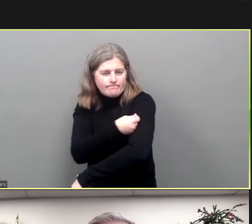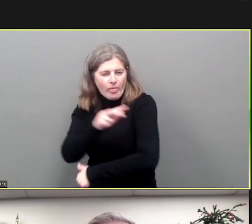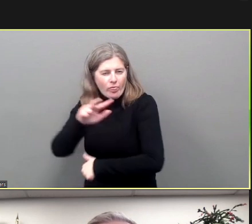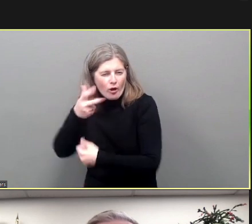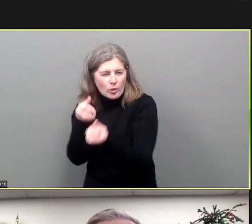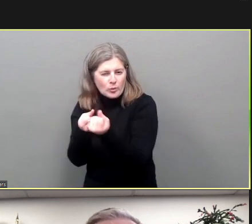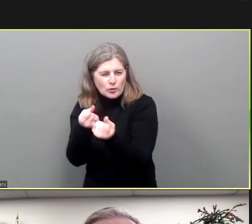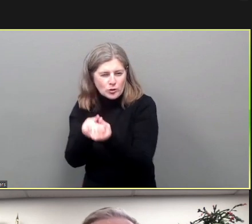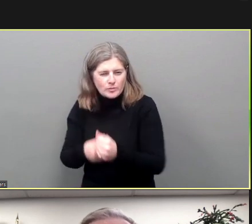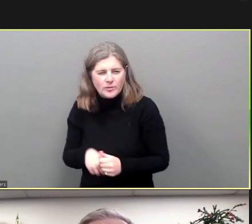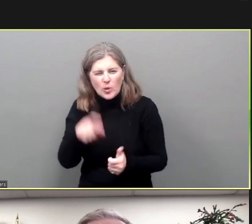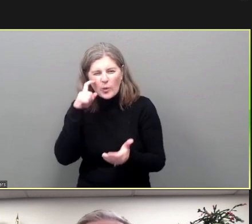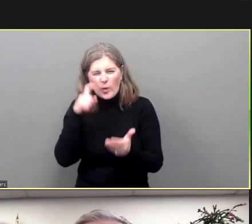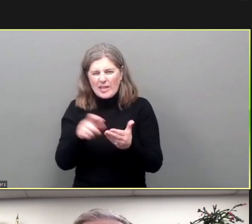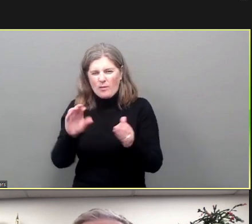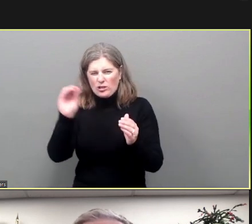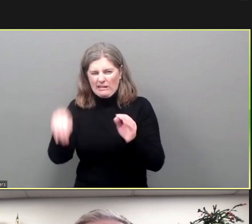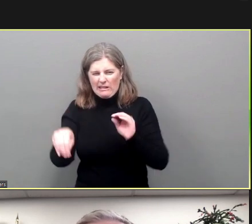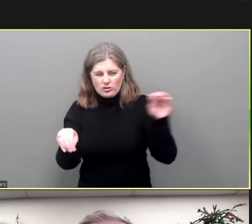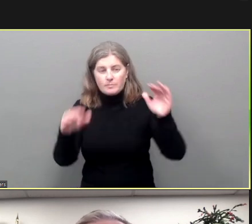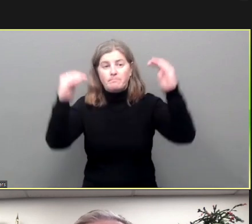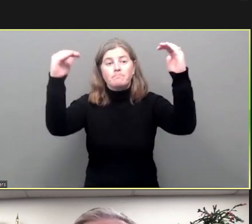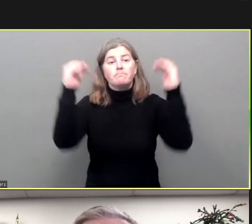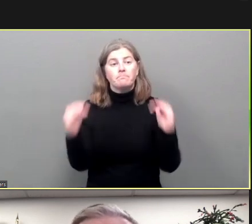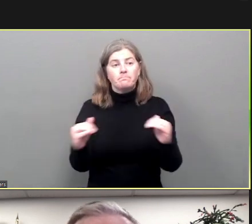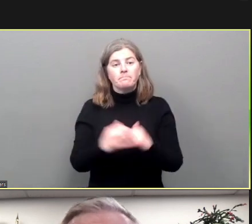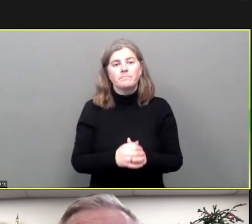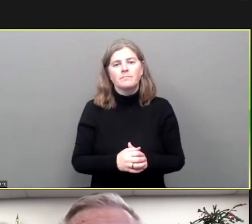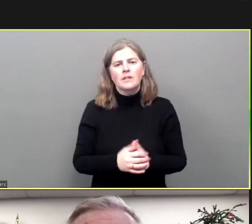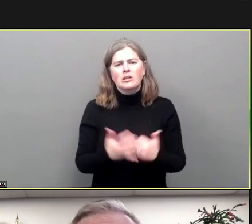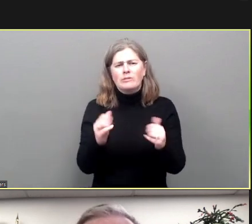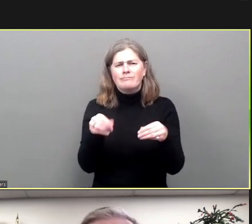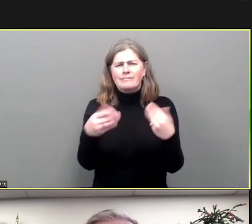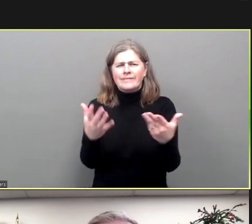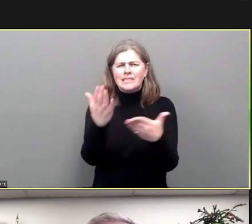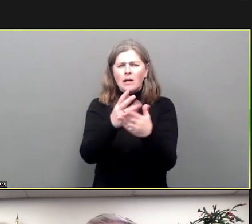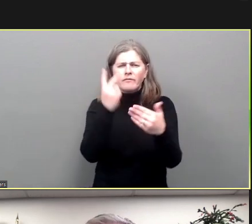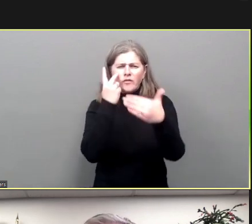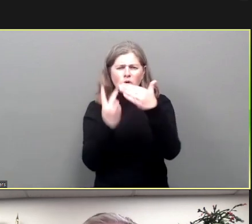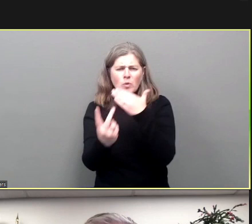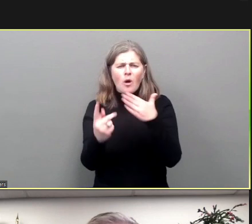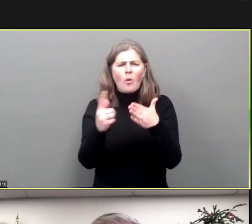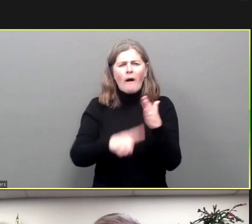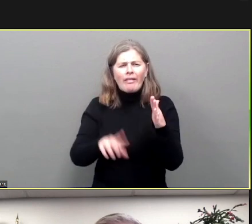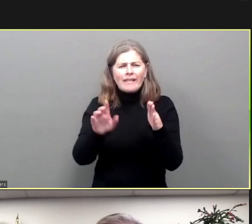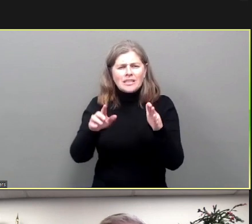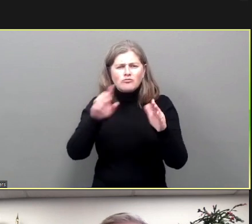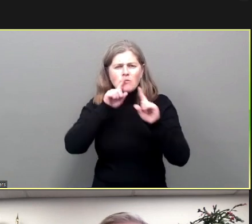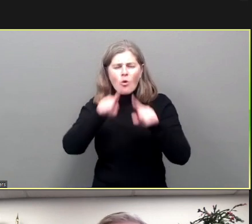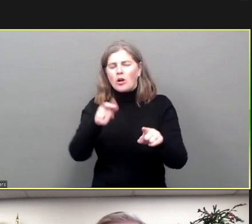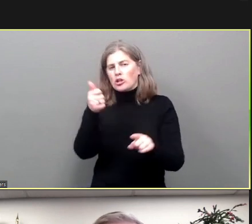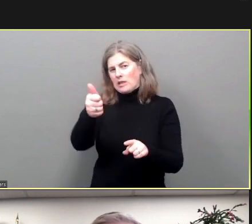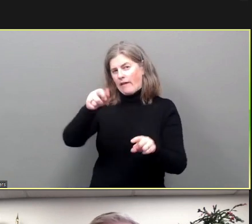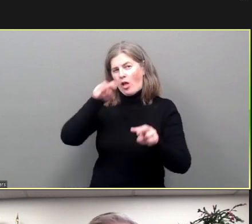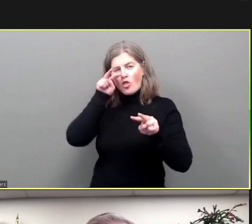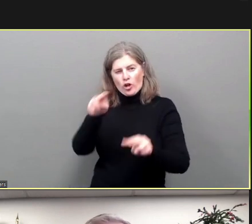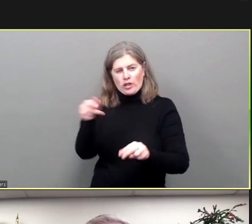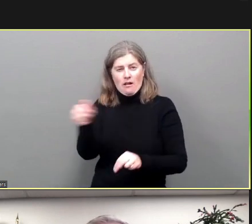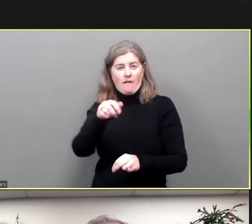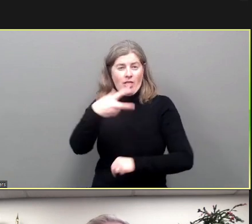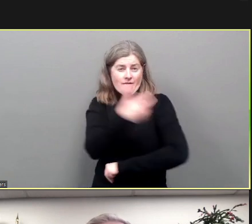72-28% split. Next slide. Trying to give you a little view into this EPI report, but you can look at it yourself, the vaccine